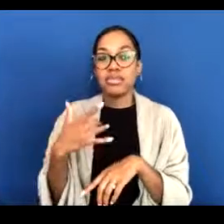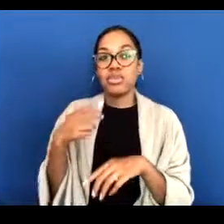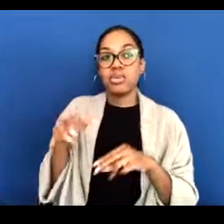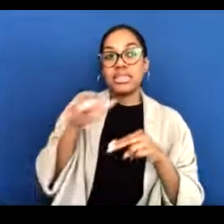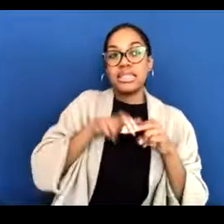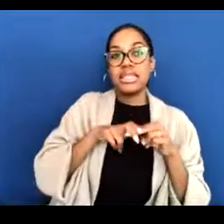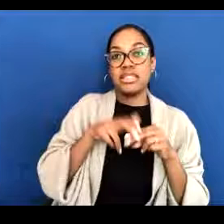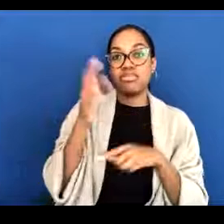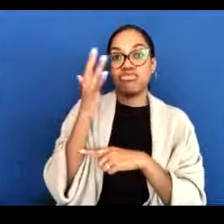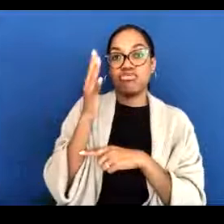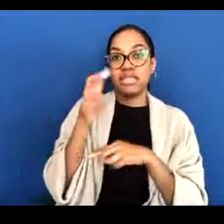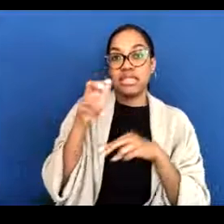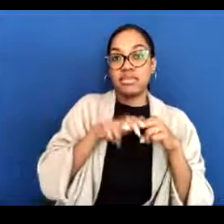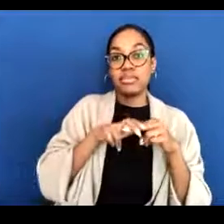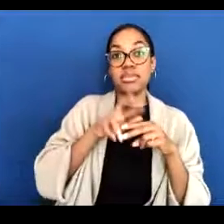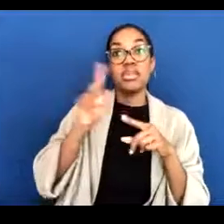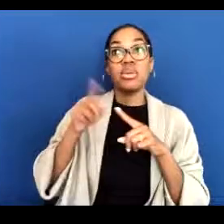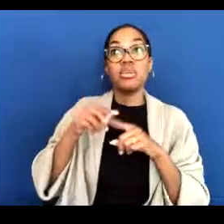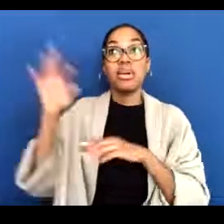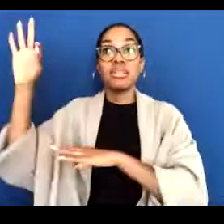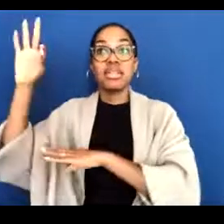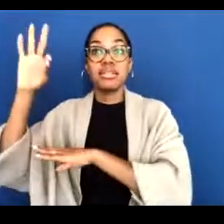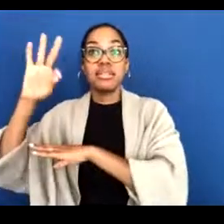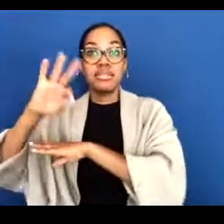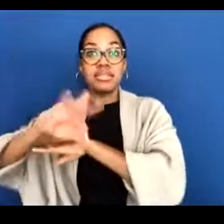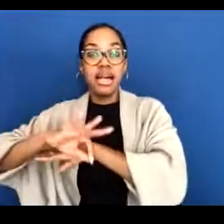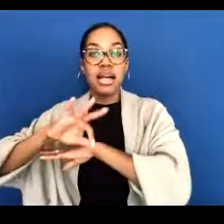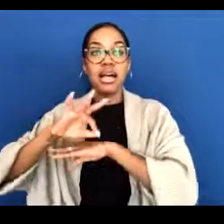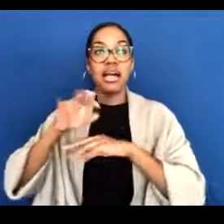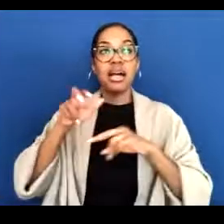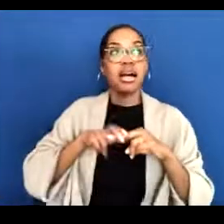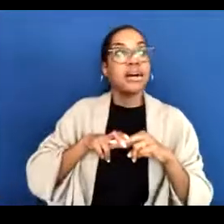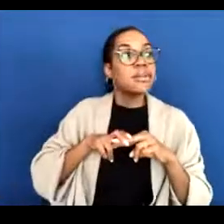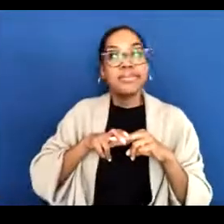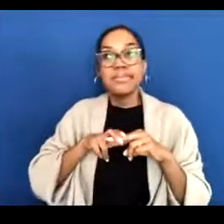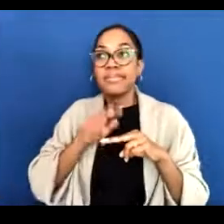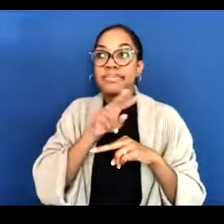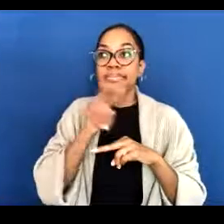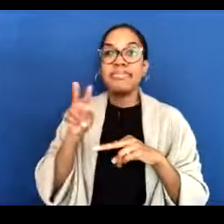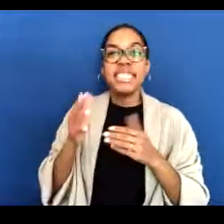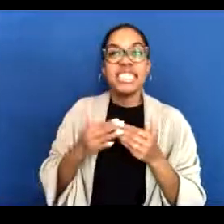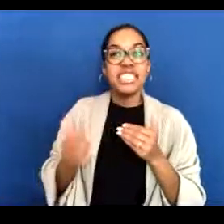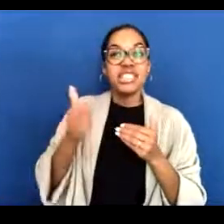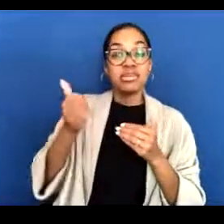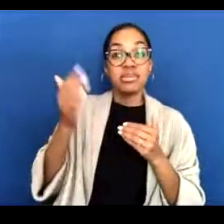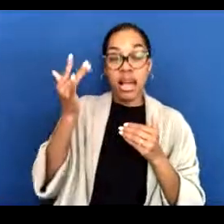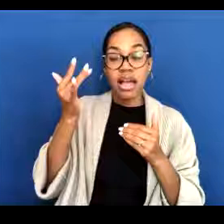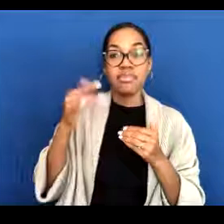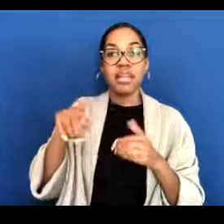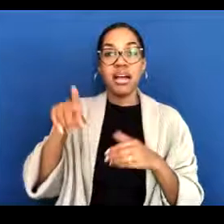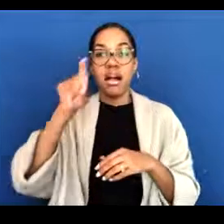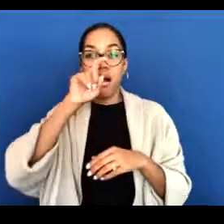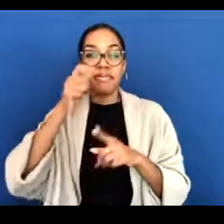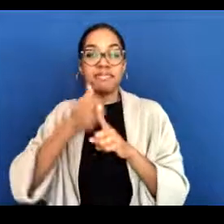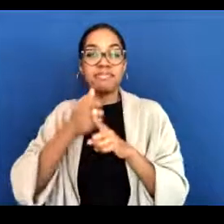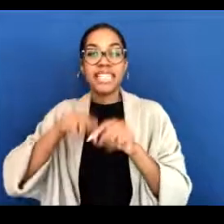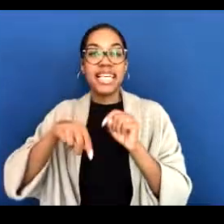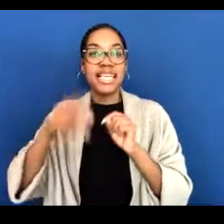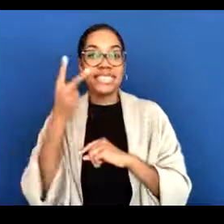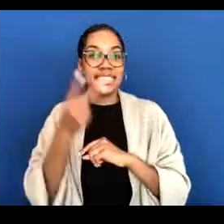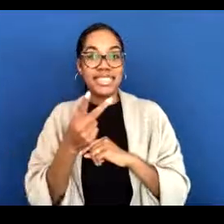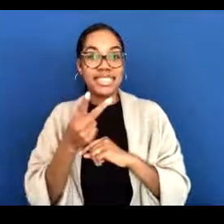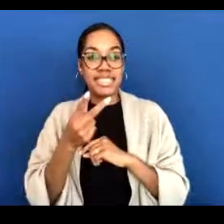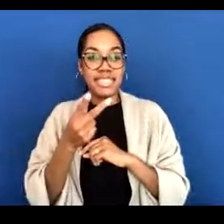sets at night, though, there's a couple of factors that make migration easier for them. One is it's dark. The hawks are not going to be able to see you. A